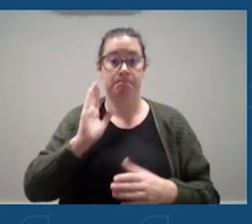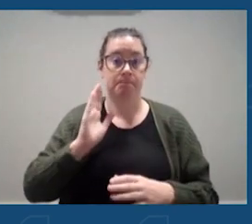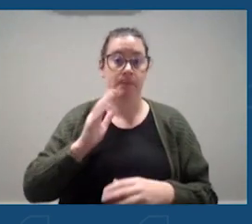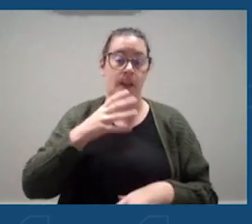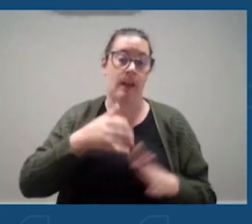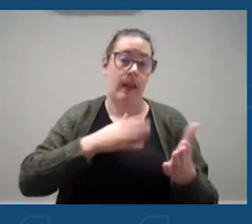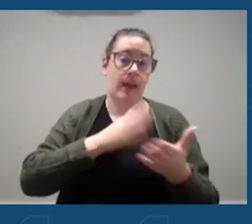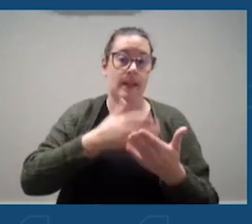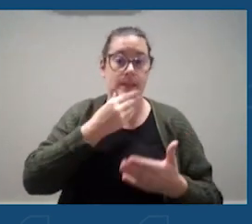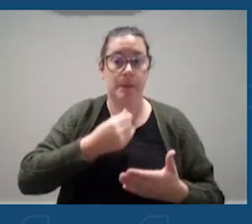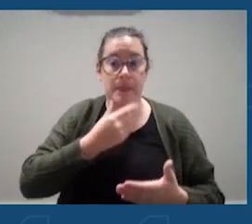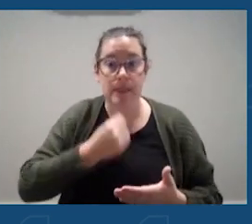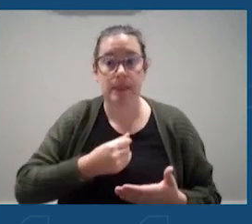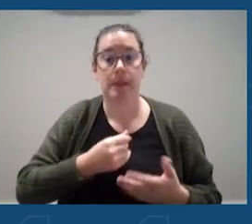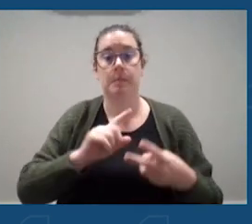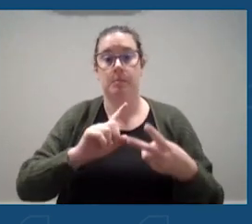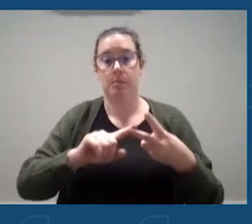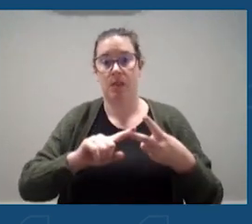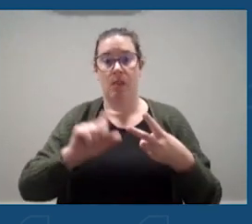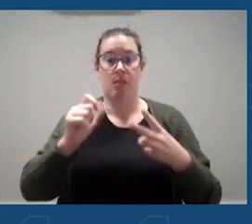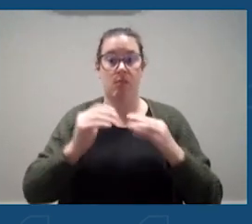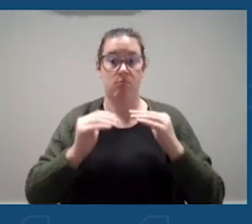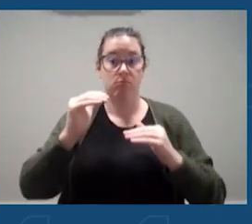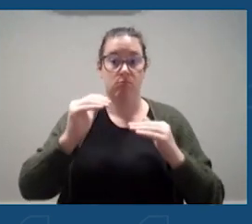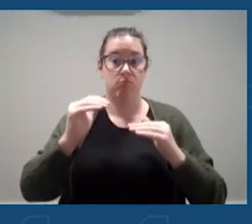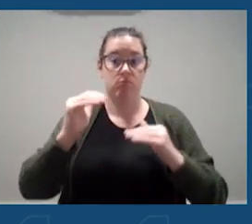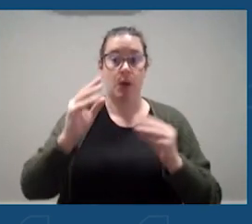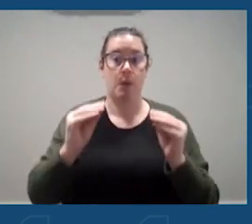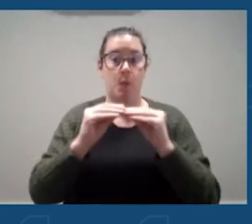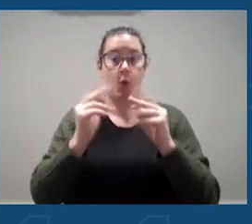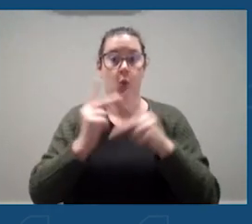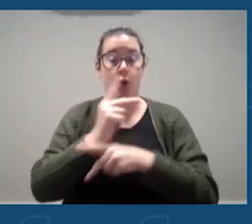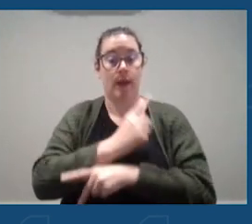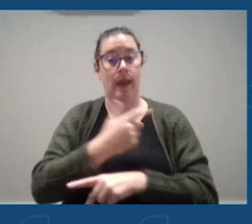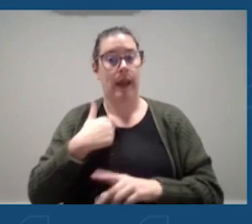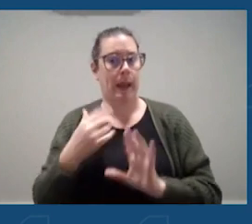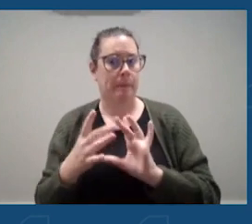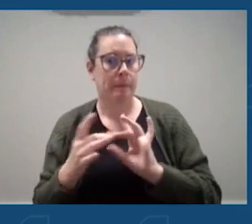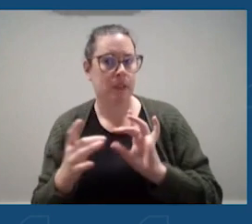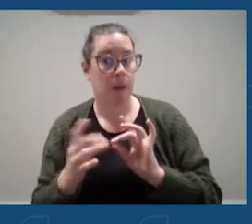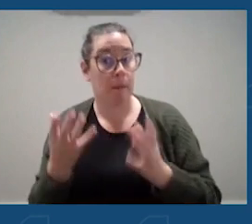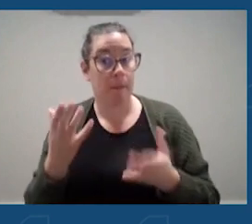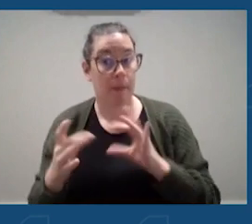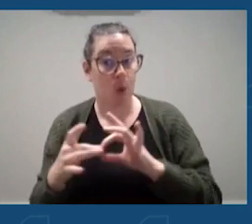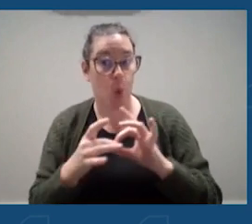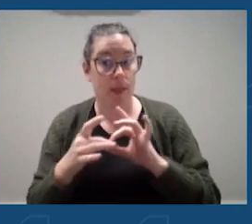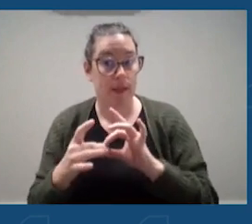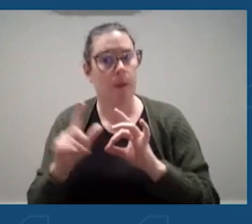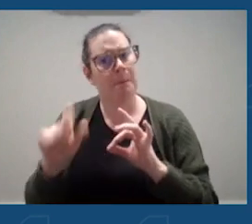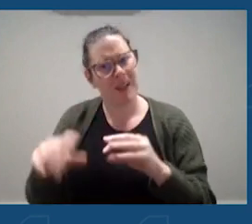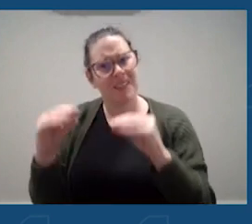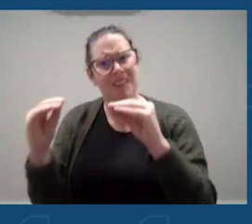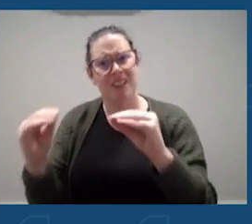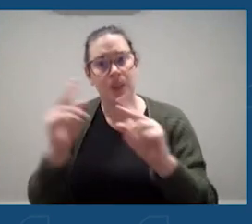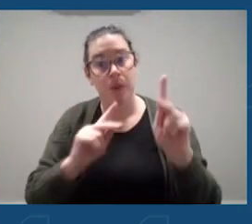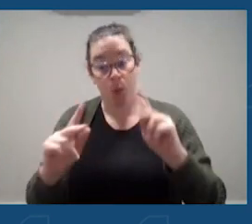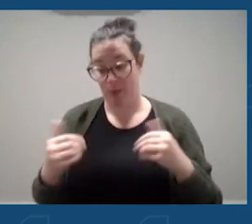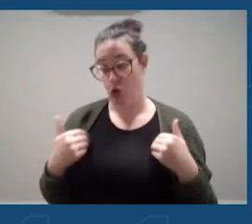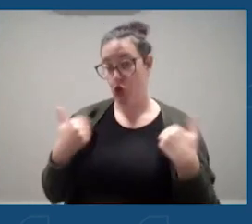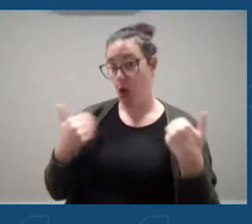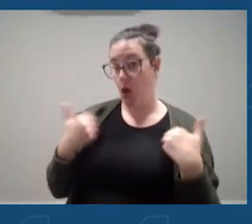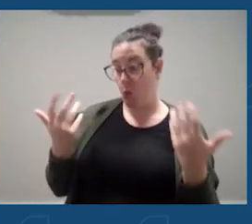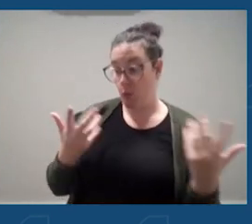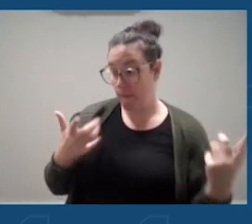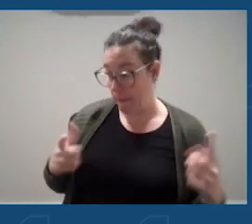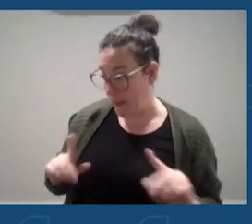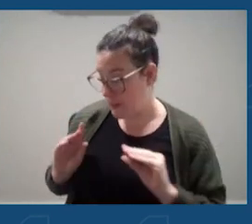anti-Semitism's on the rise, and I'm just saying there might be a correlation. We need to teach people when they're still young,